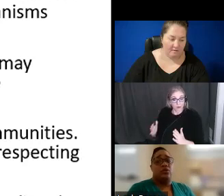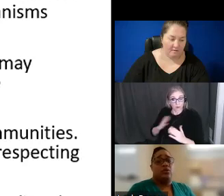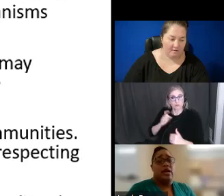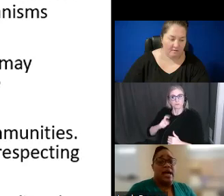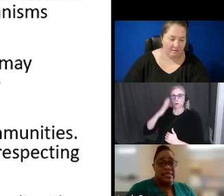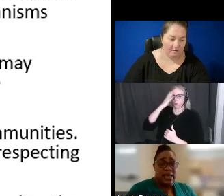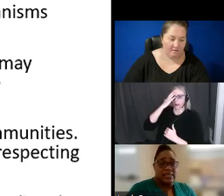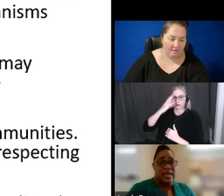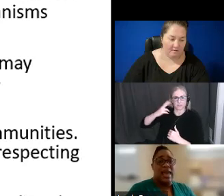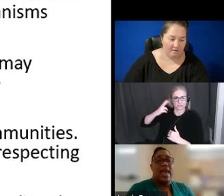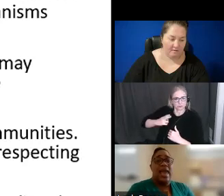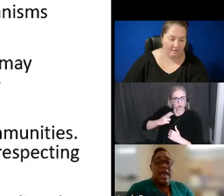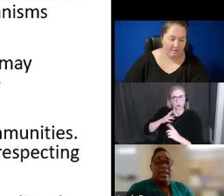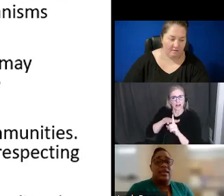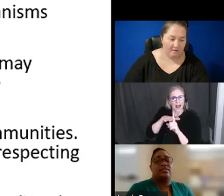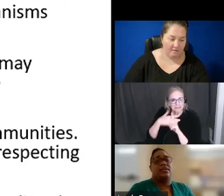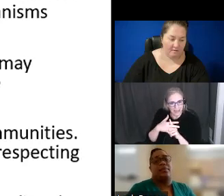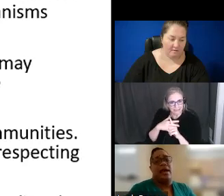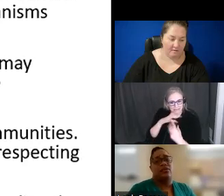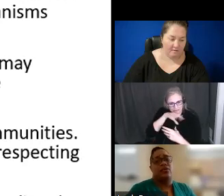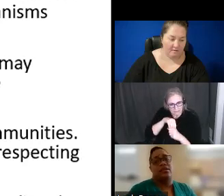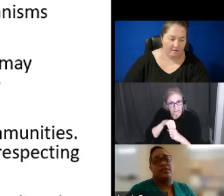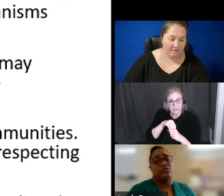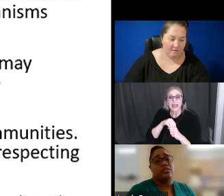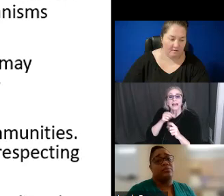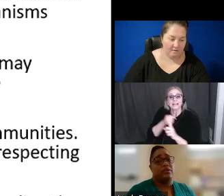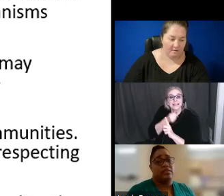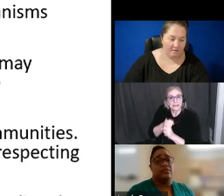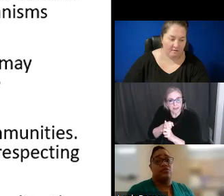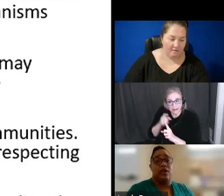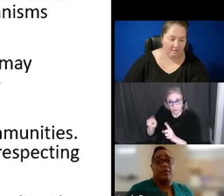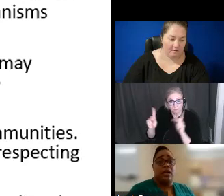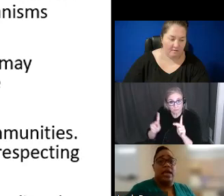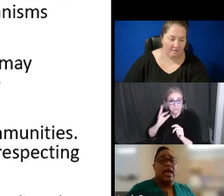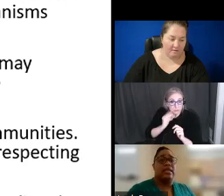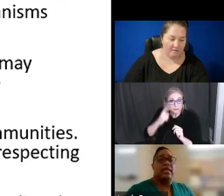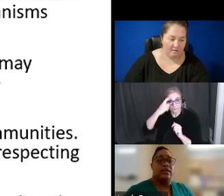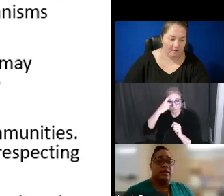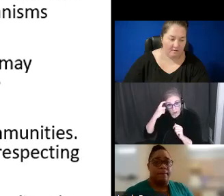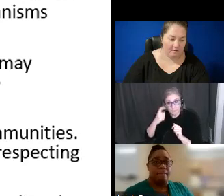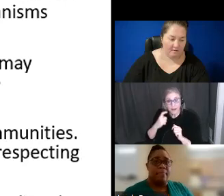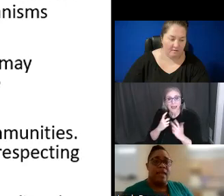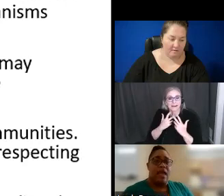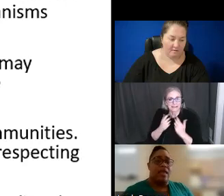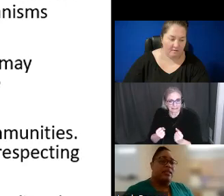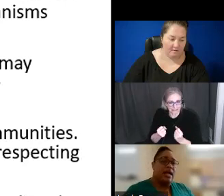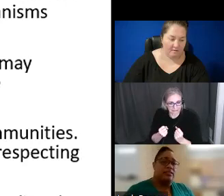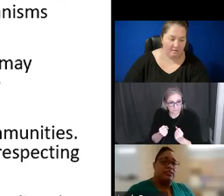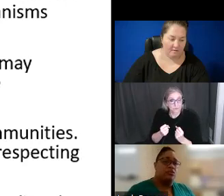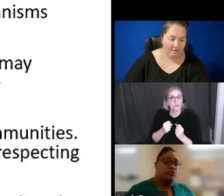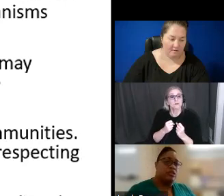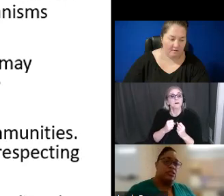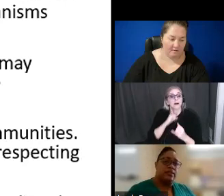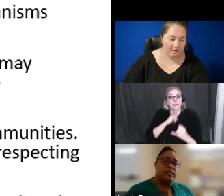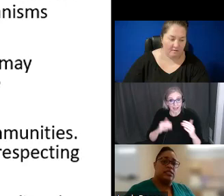of the historical context and its impact on individuals' experiences of trauma and healing. And then